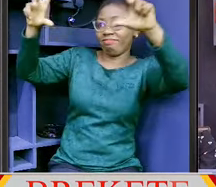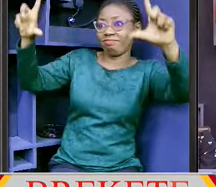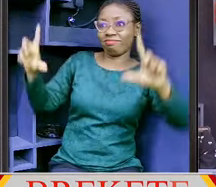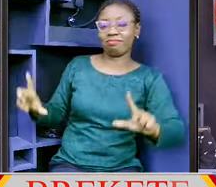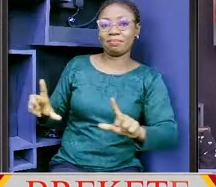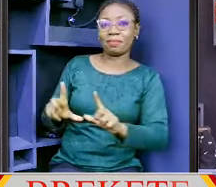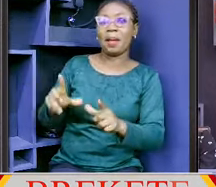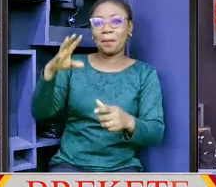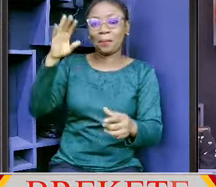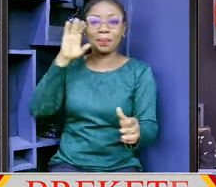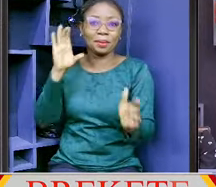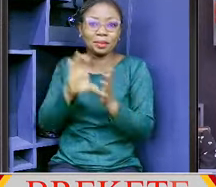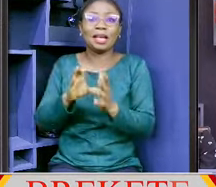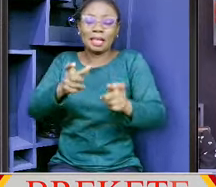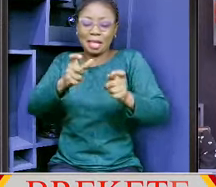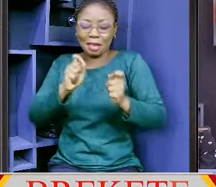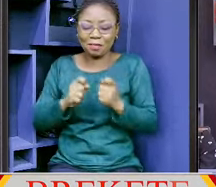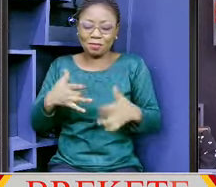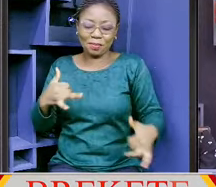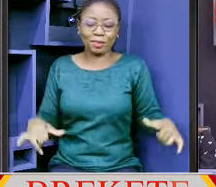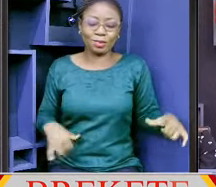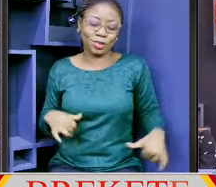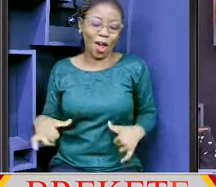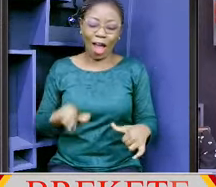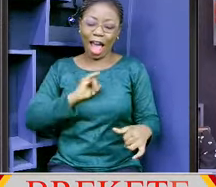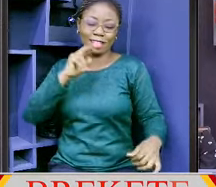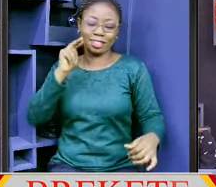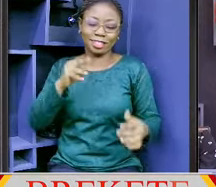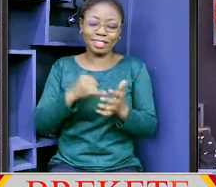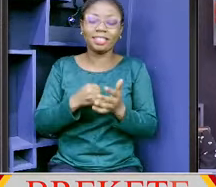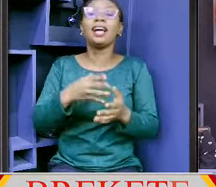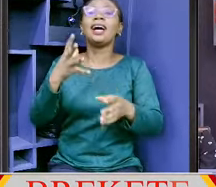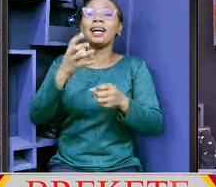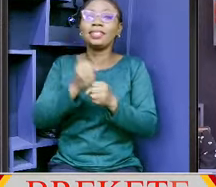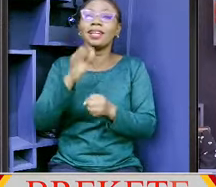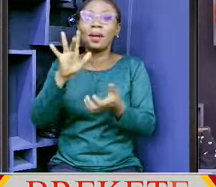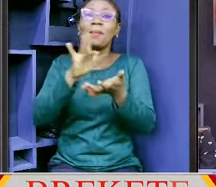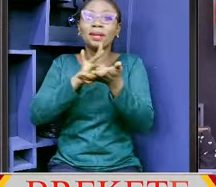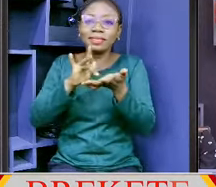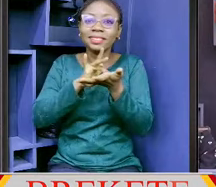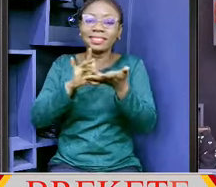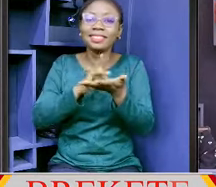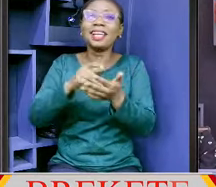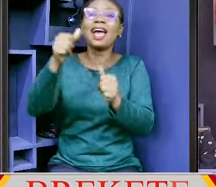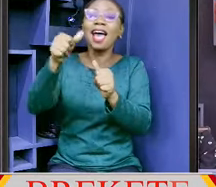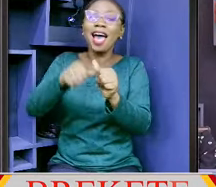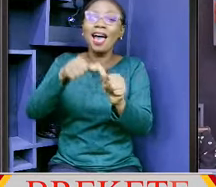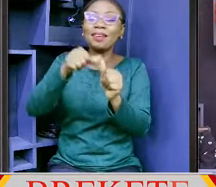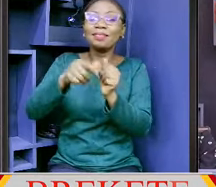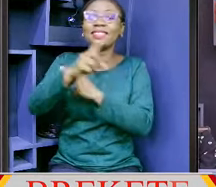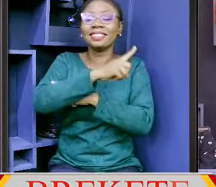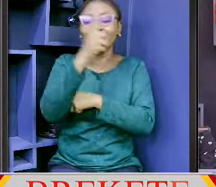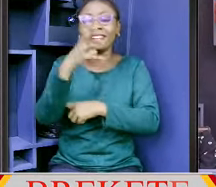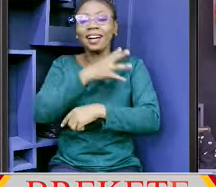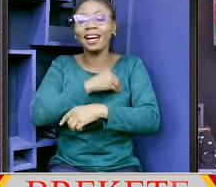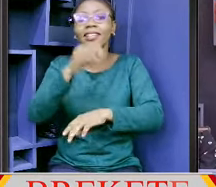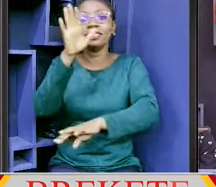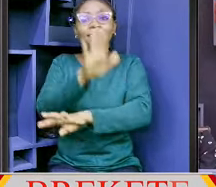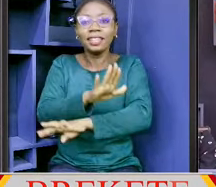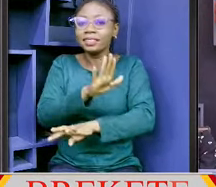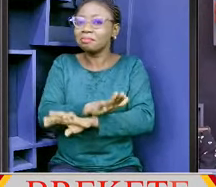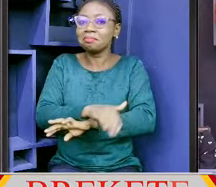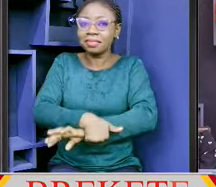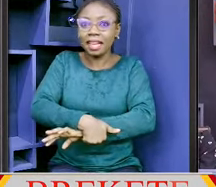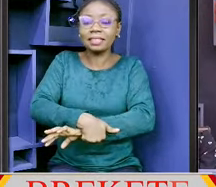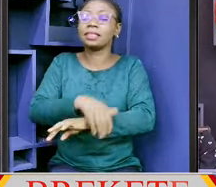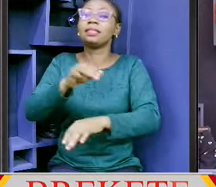they give me joy. I need them. And they take your medicine every day and night. If they expire,